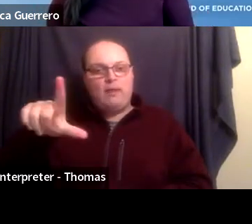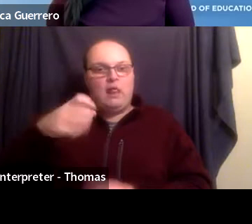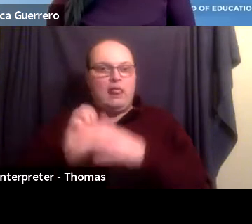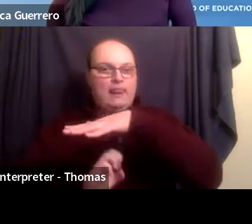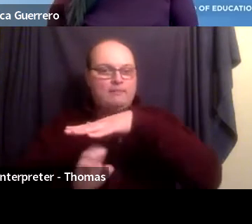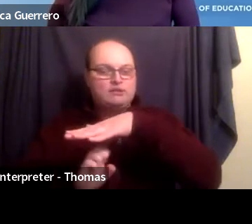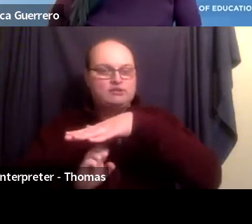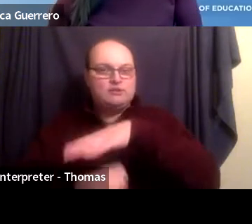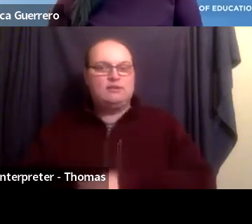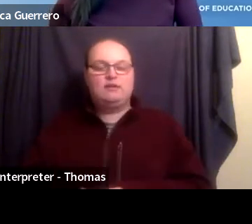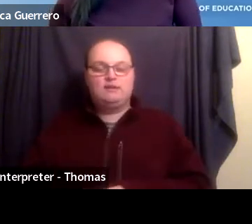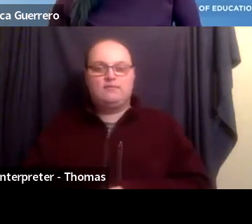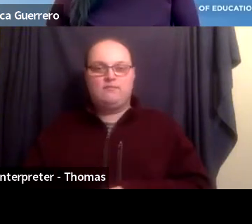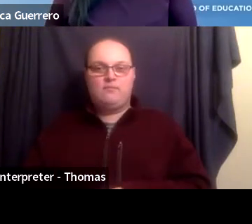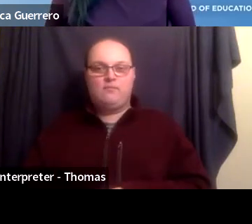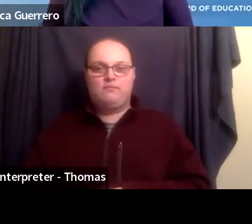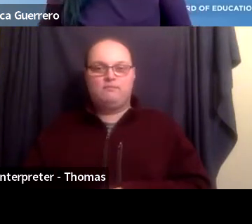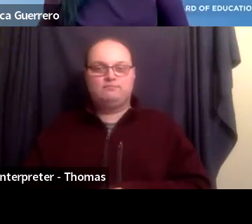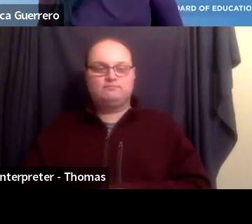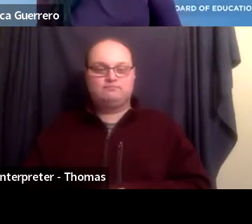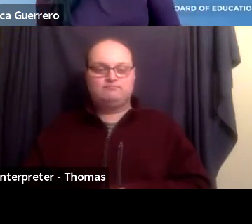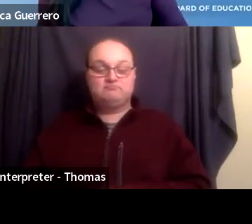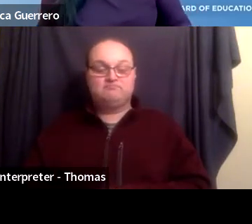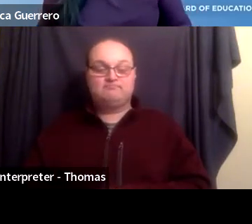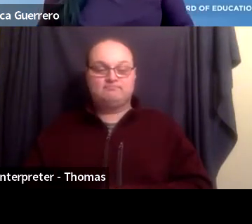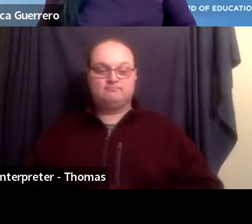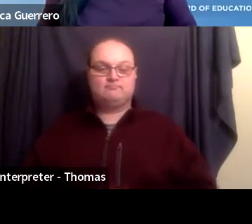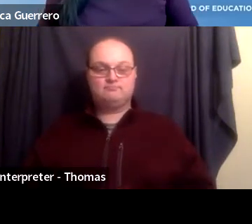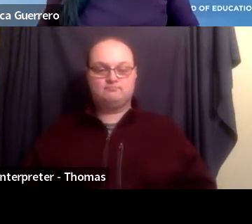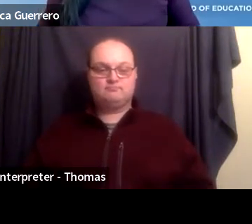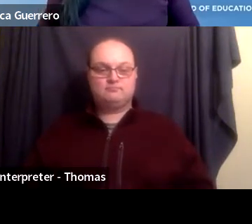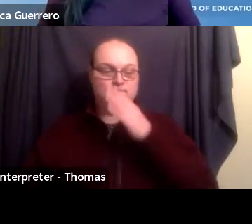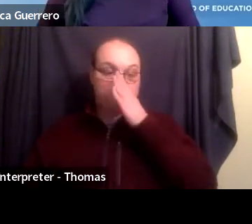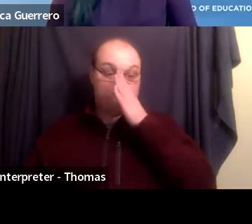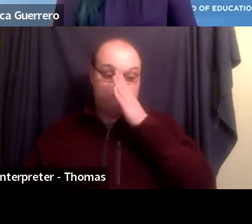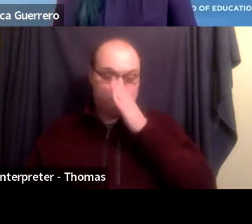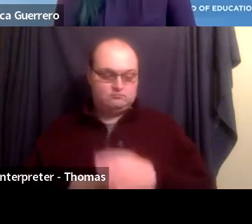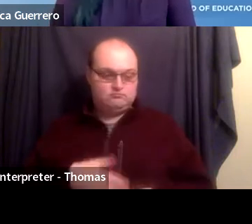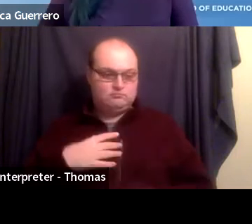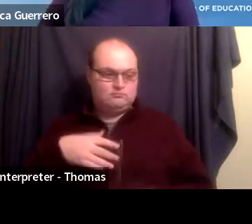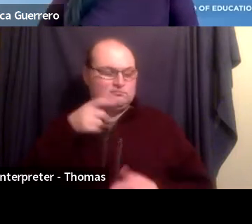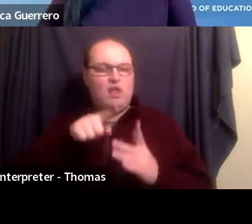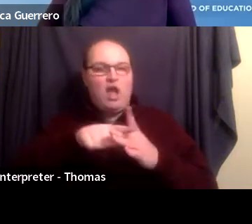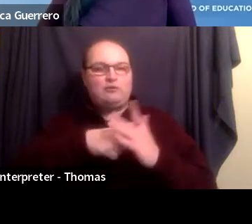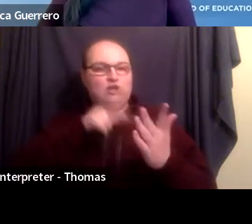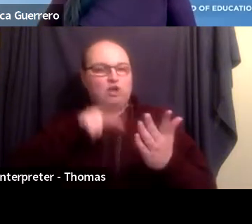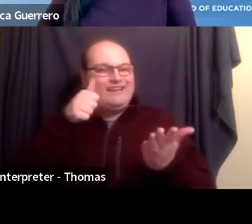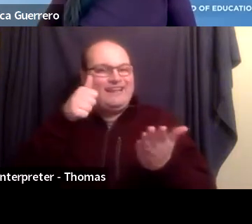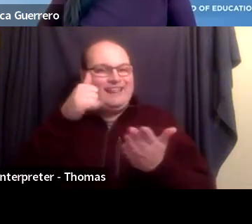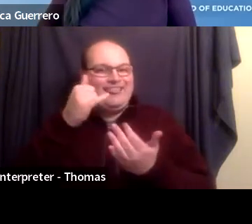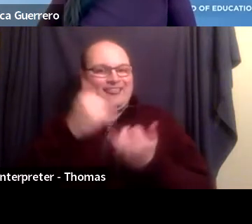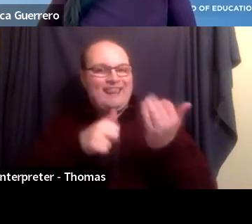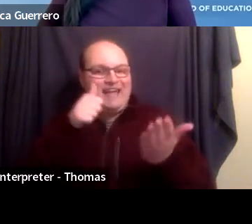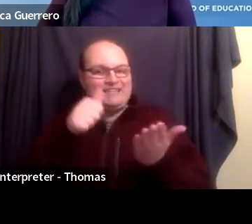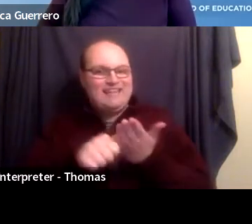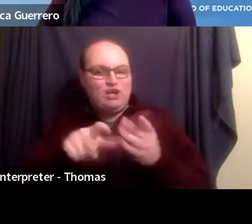I will start maybe reading some of the words coming in the last letter you sent it to us and start